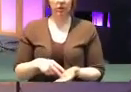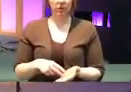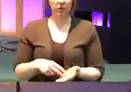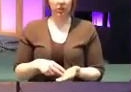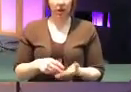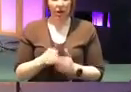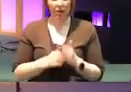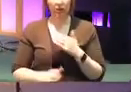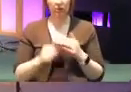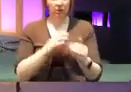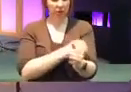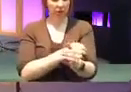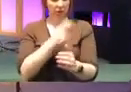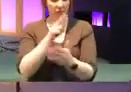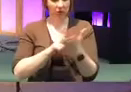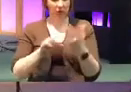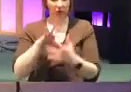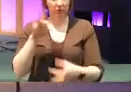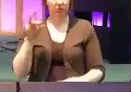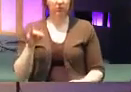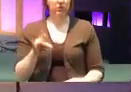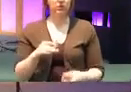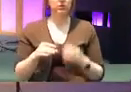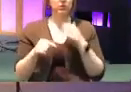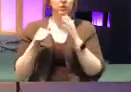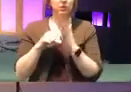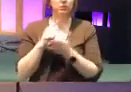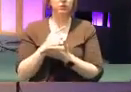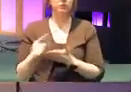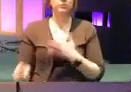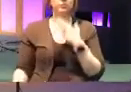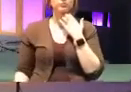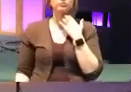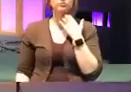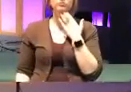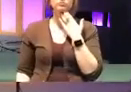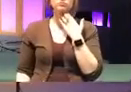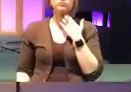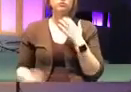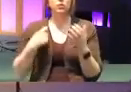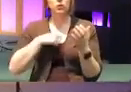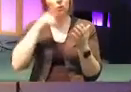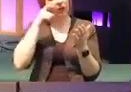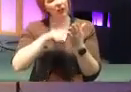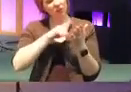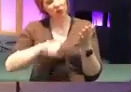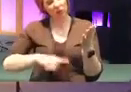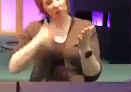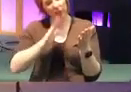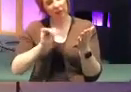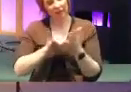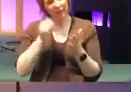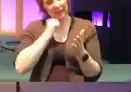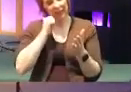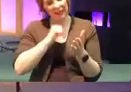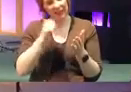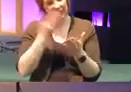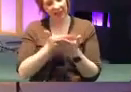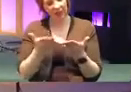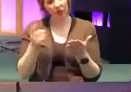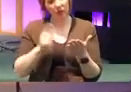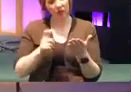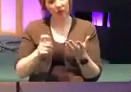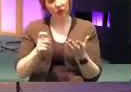under the power of your Holy Spirit this week. And we recognize, Lord God, that this is a daily thing that we need to come to you and say, God,